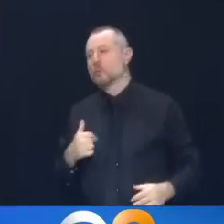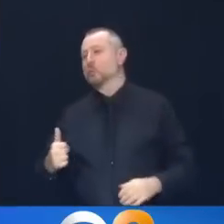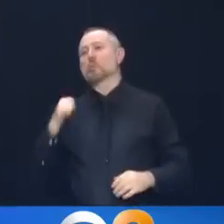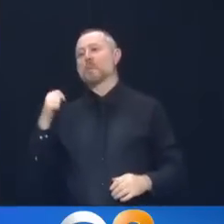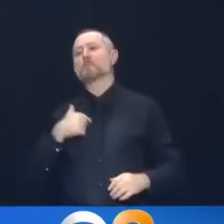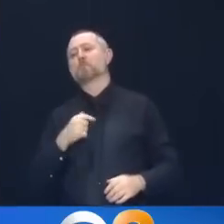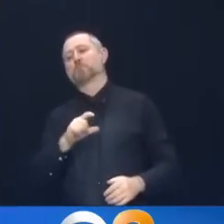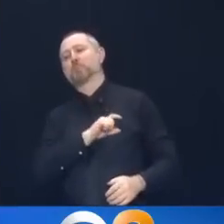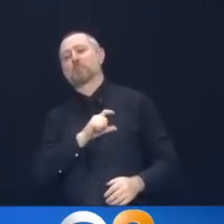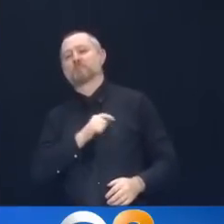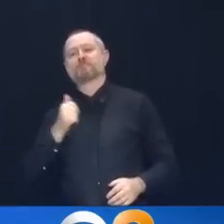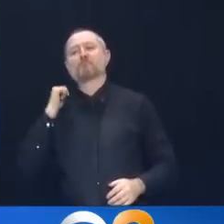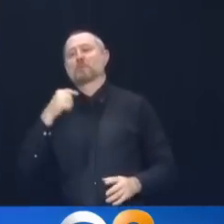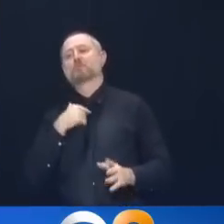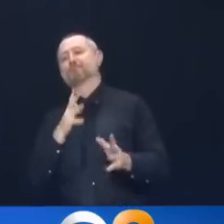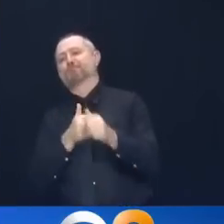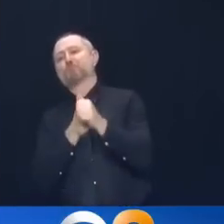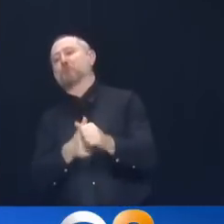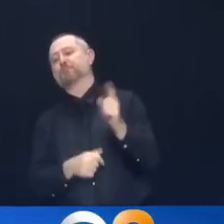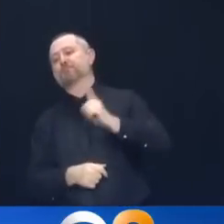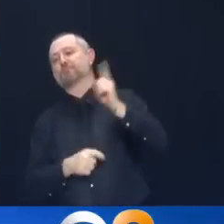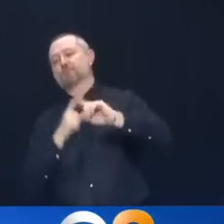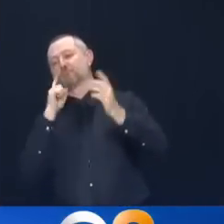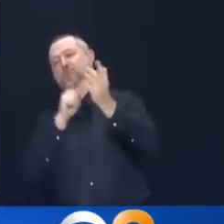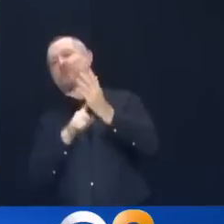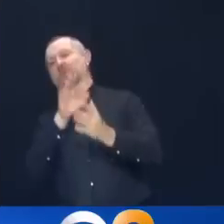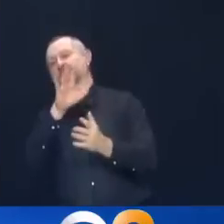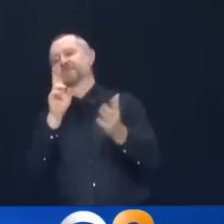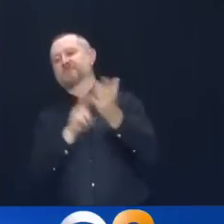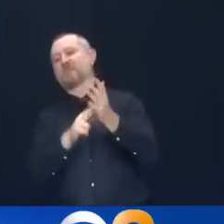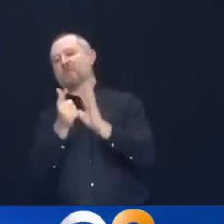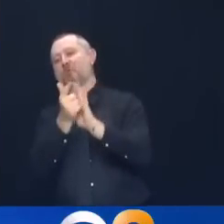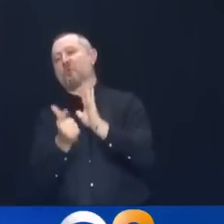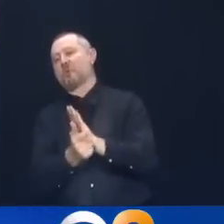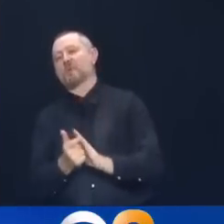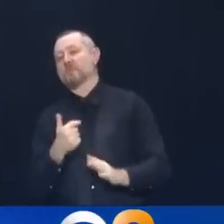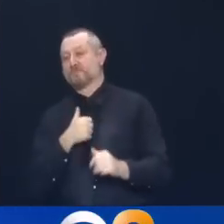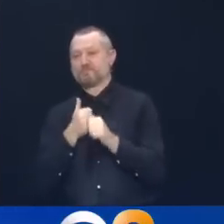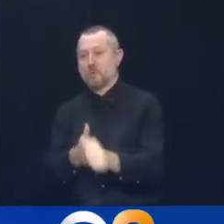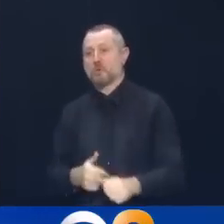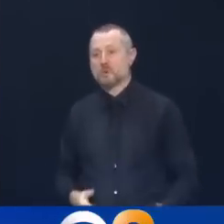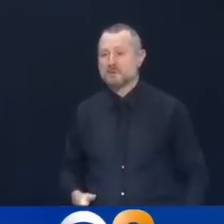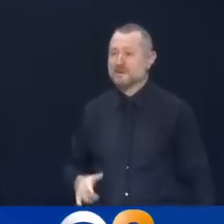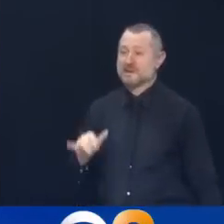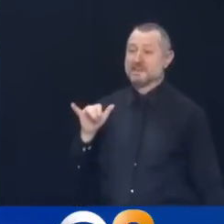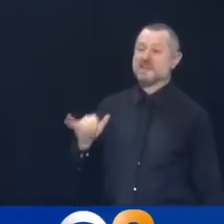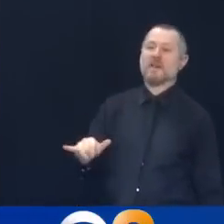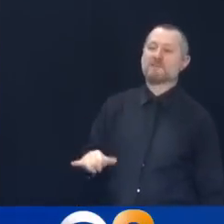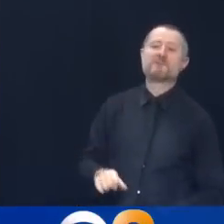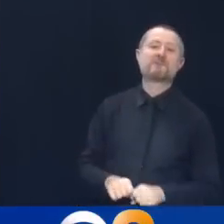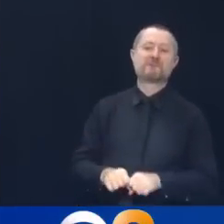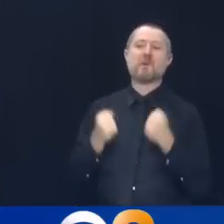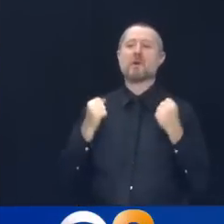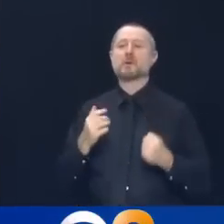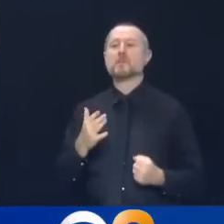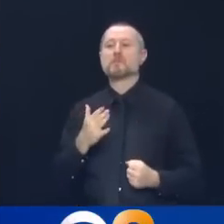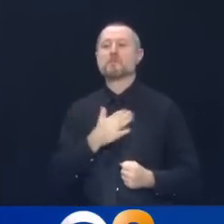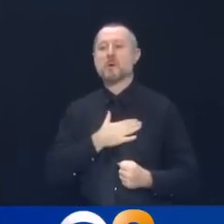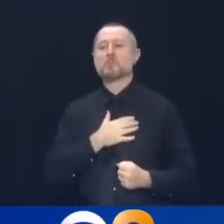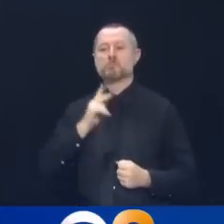to recognize that law. It violates my political belief,